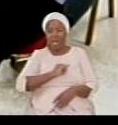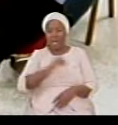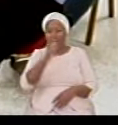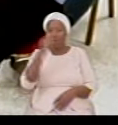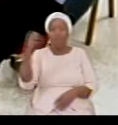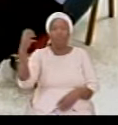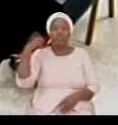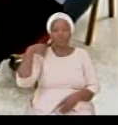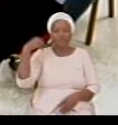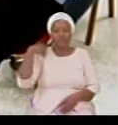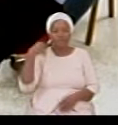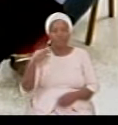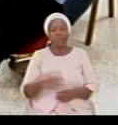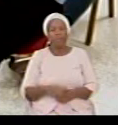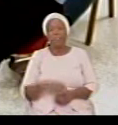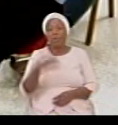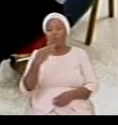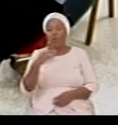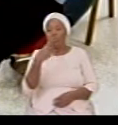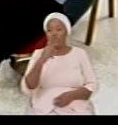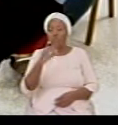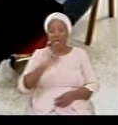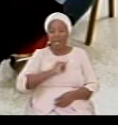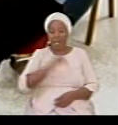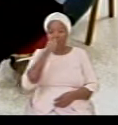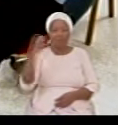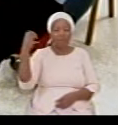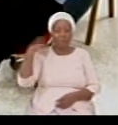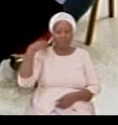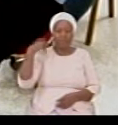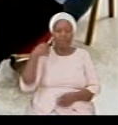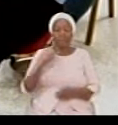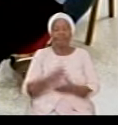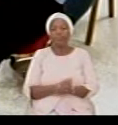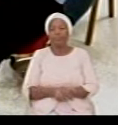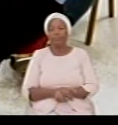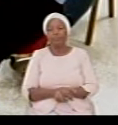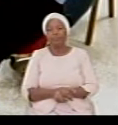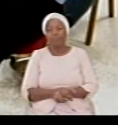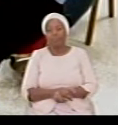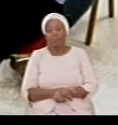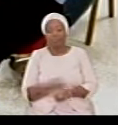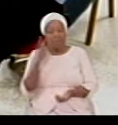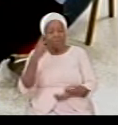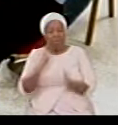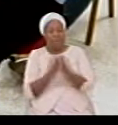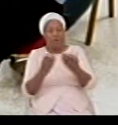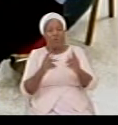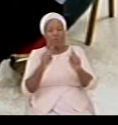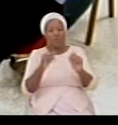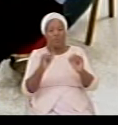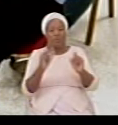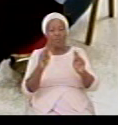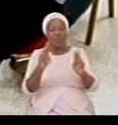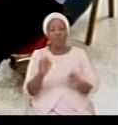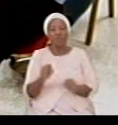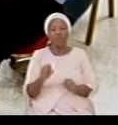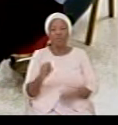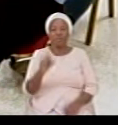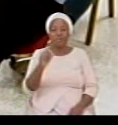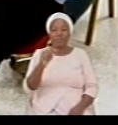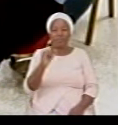am chief. Of whom I am chief. Look at Titus.